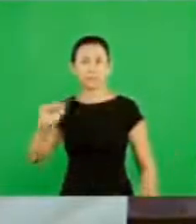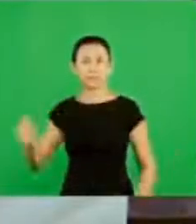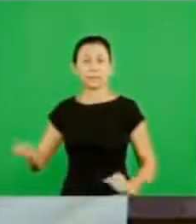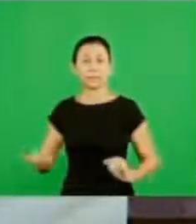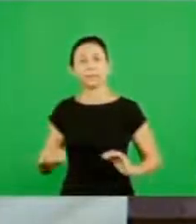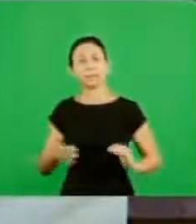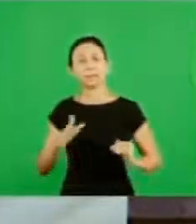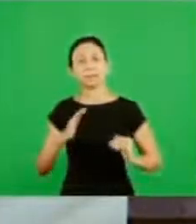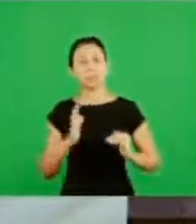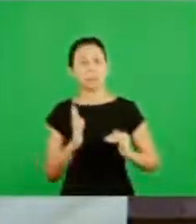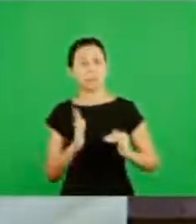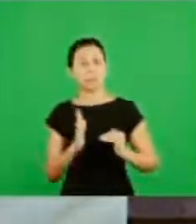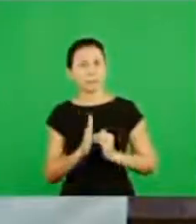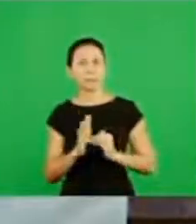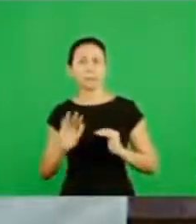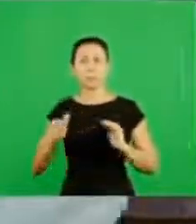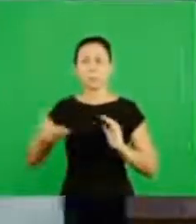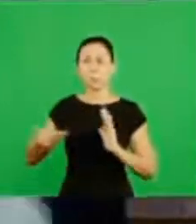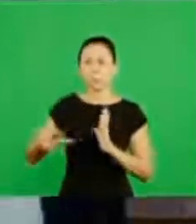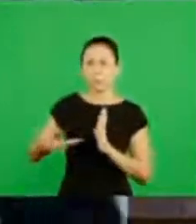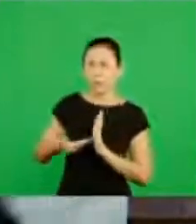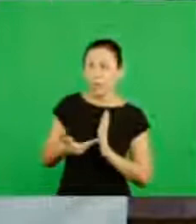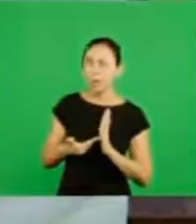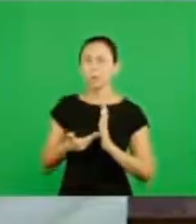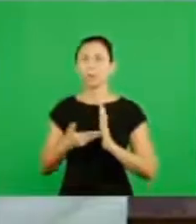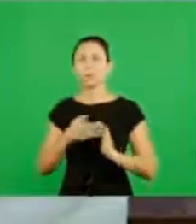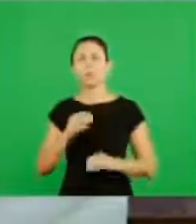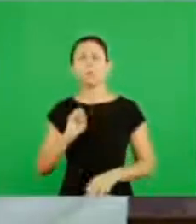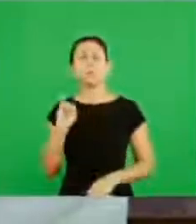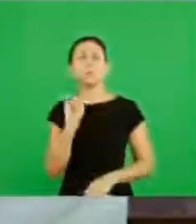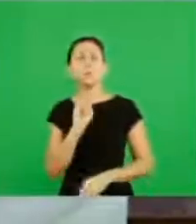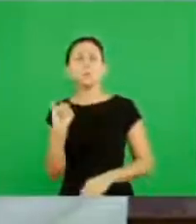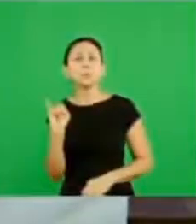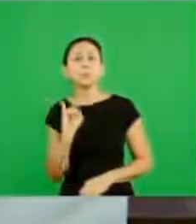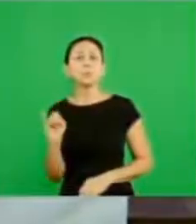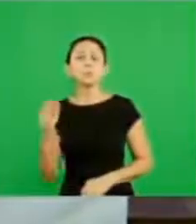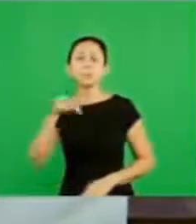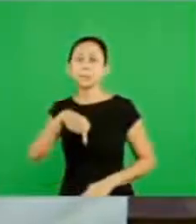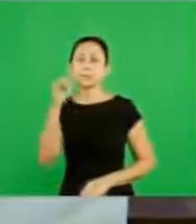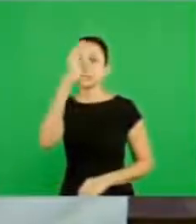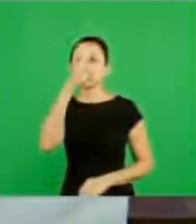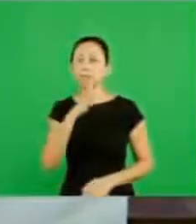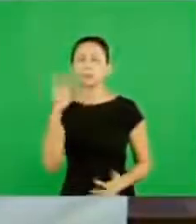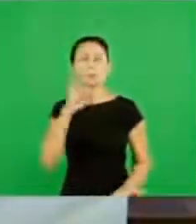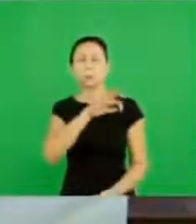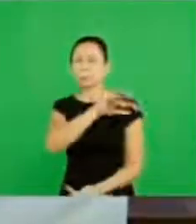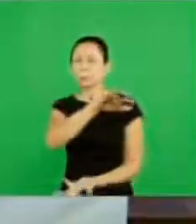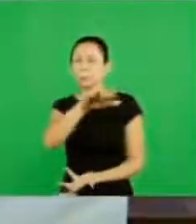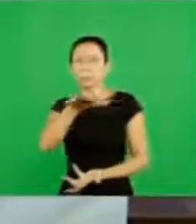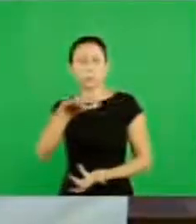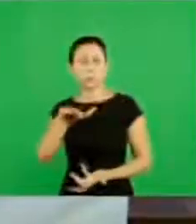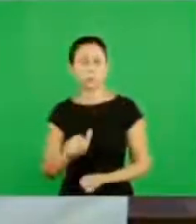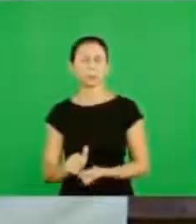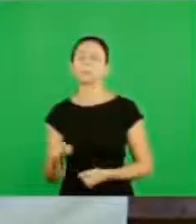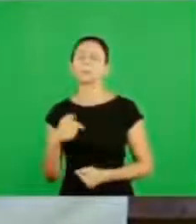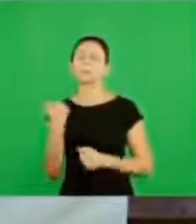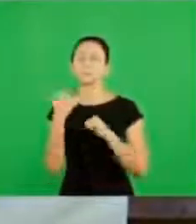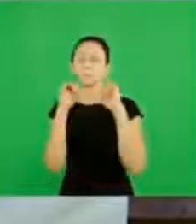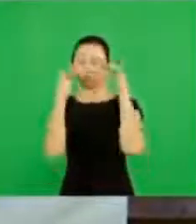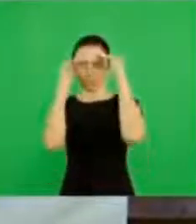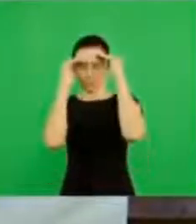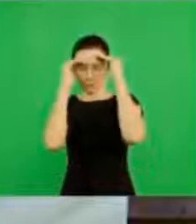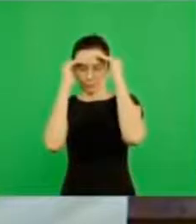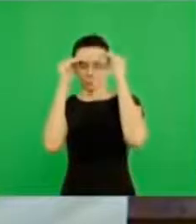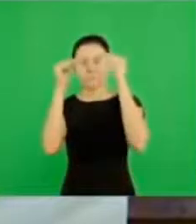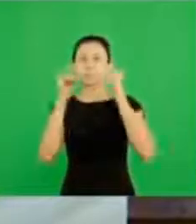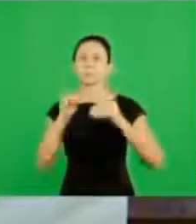The discussions here in the Senate, in each of the houses, it's necessary,